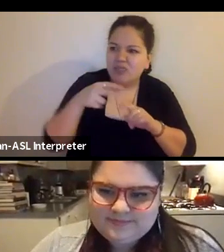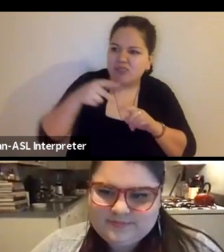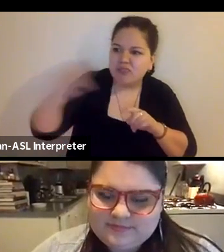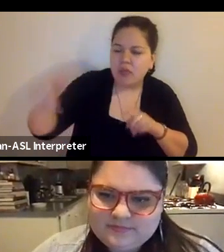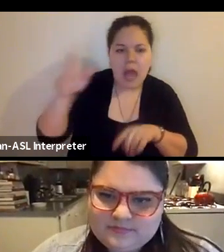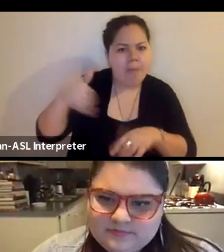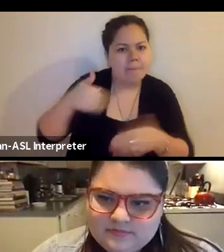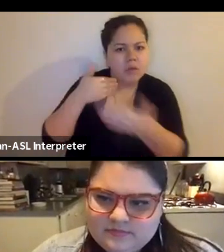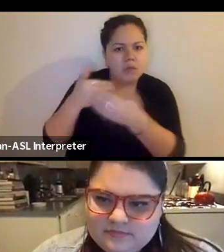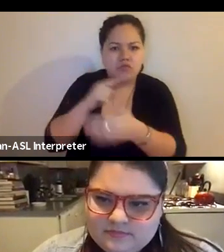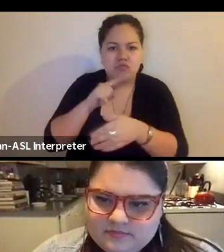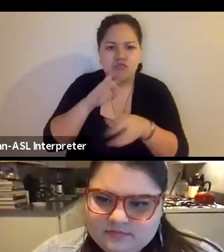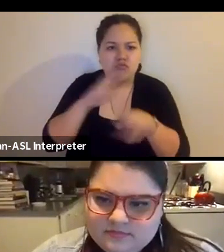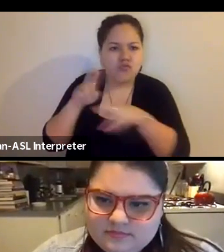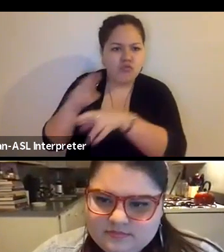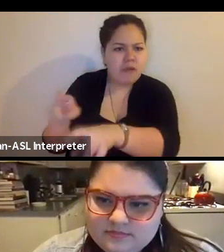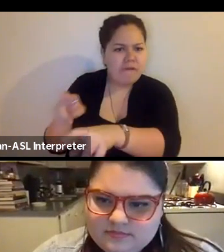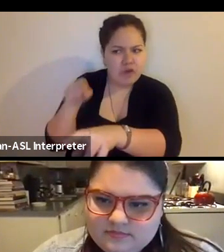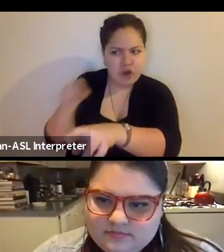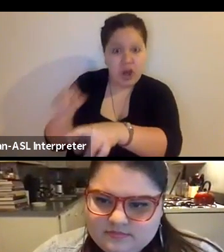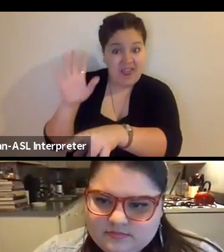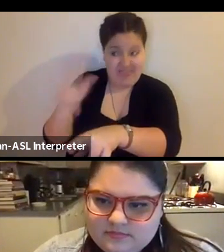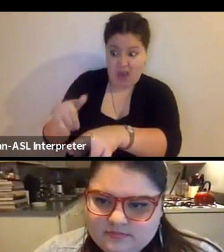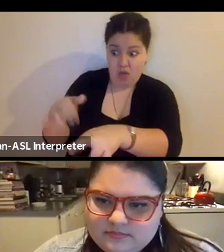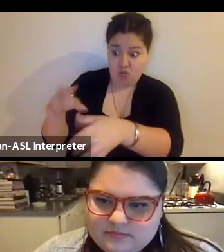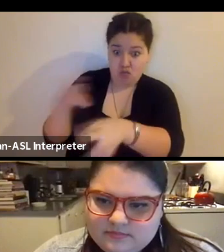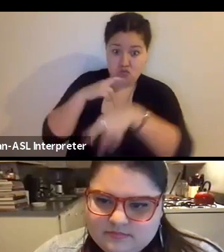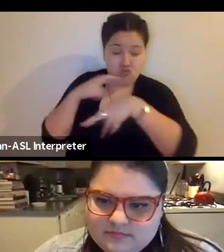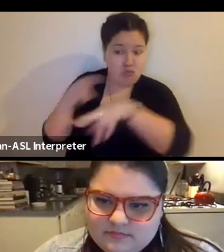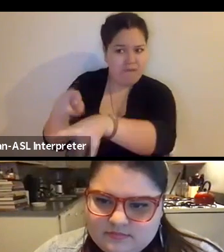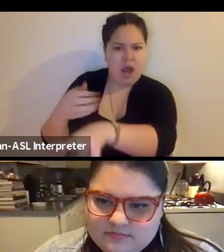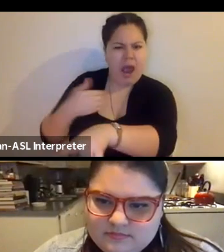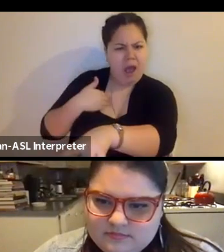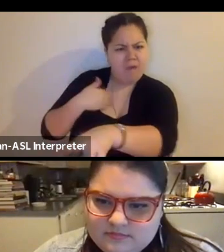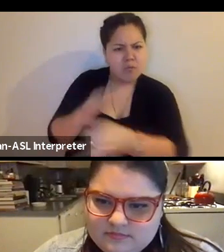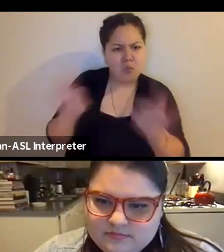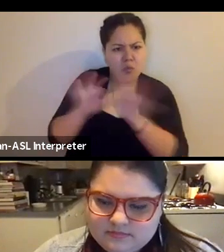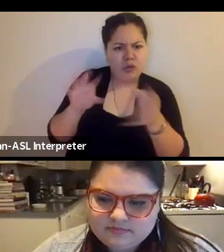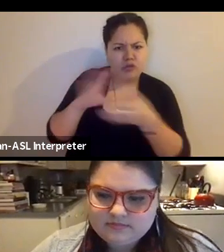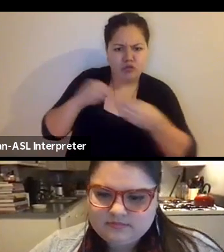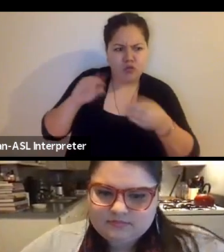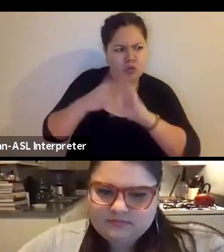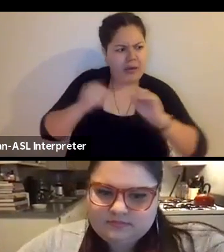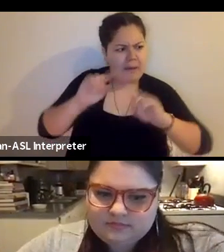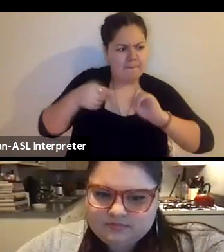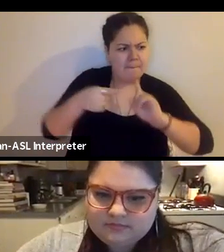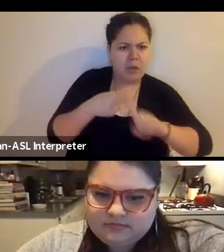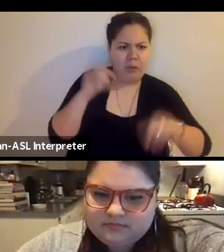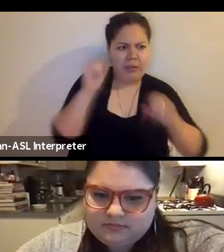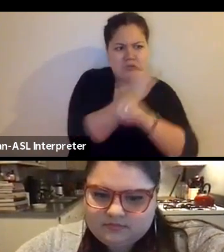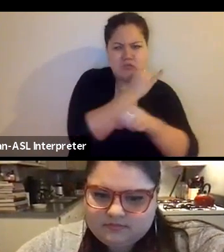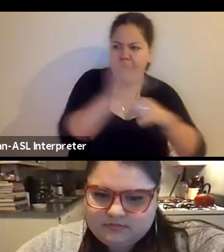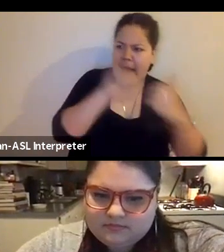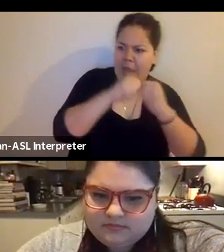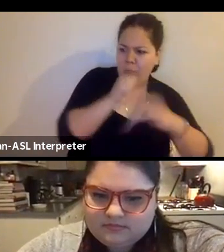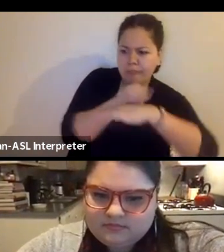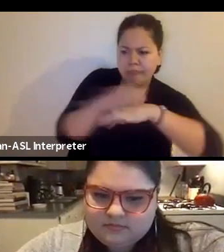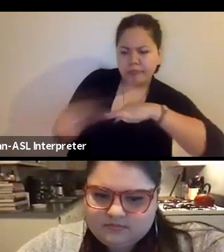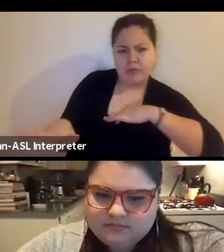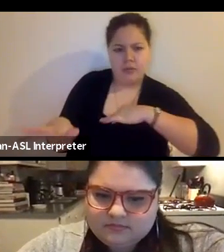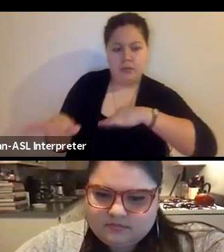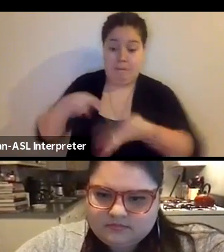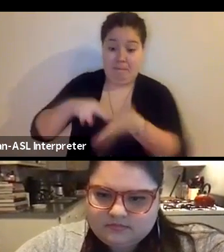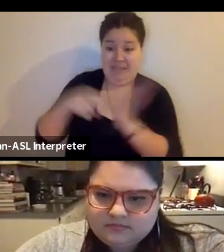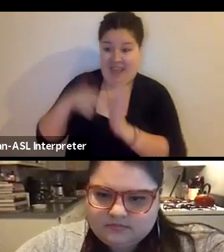our riverbank. And the story of our river is one of being polluted by industry. And so the story of this spot is a little bit different than the story of